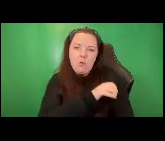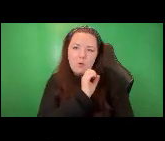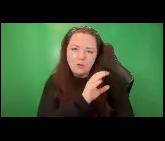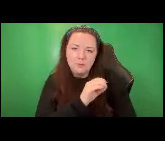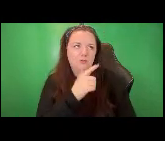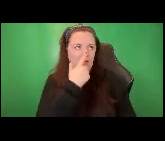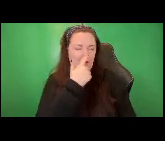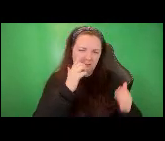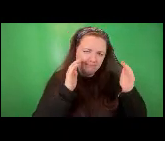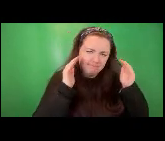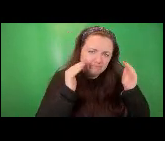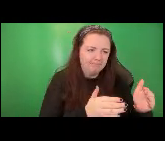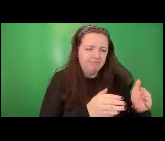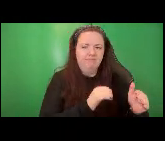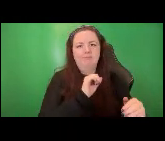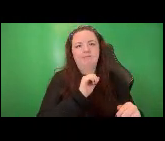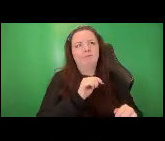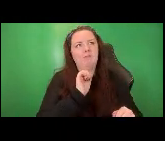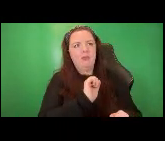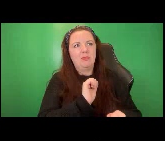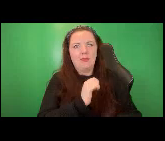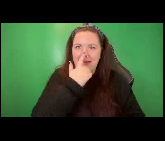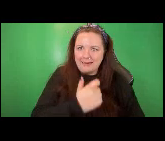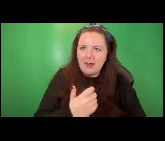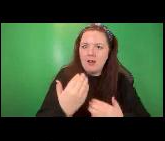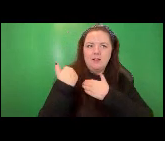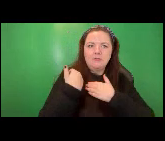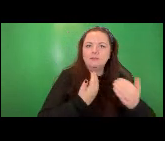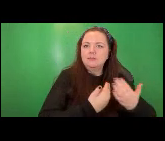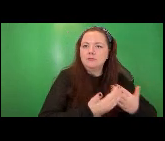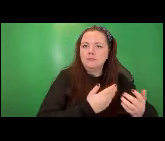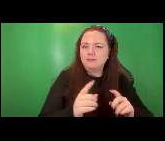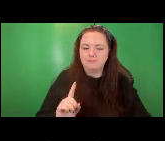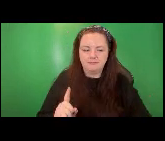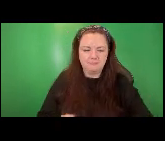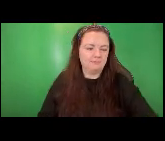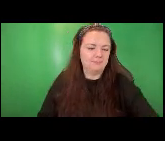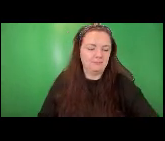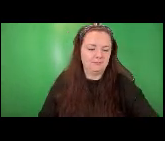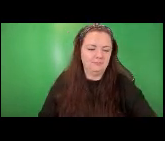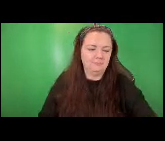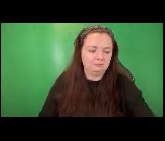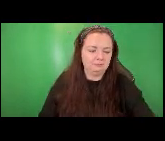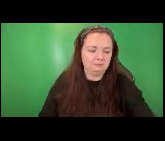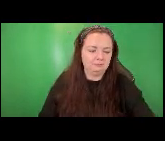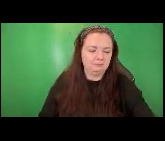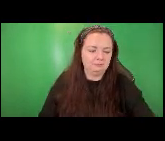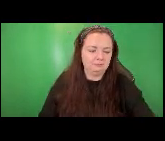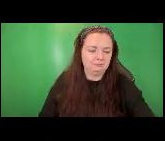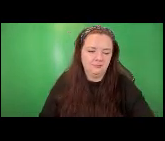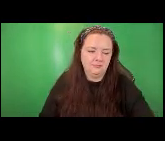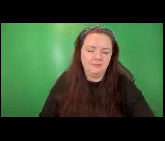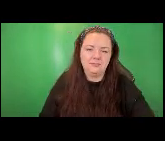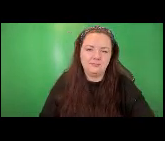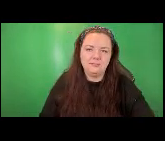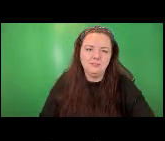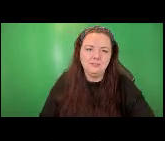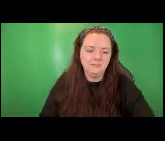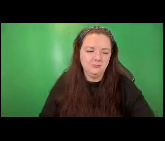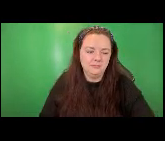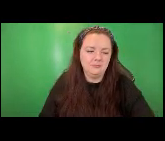should and can do. And so whilst we do circa 70% of care currently